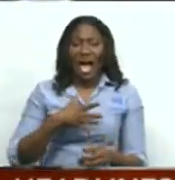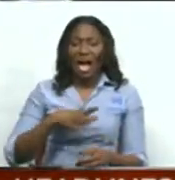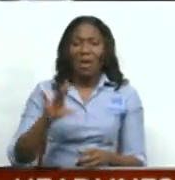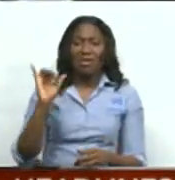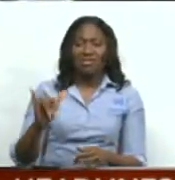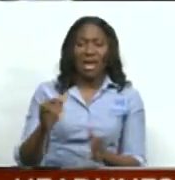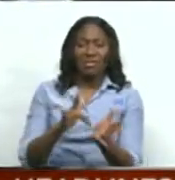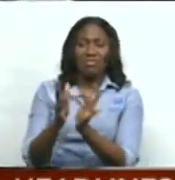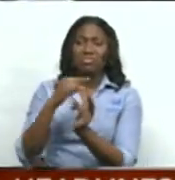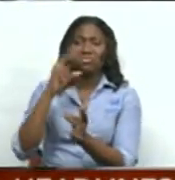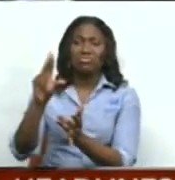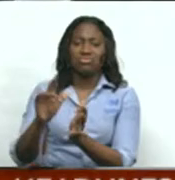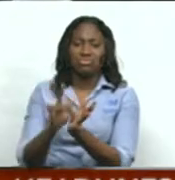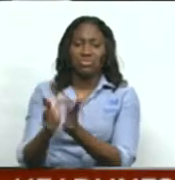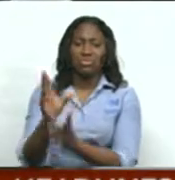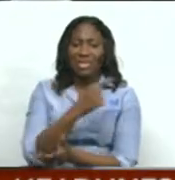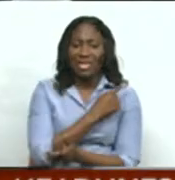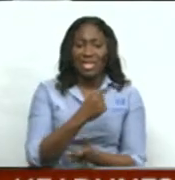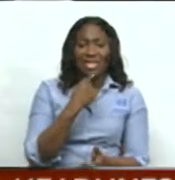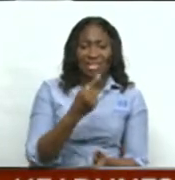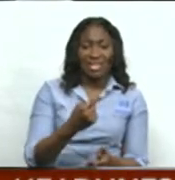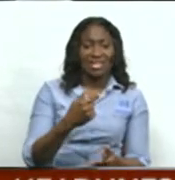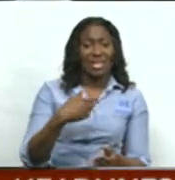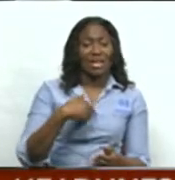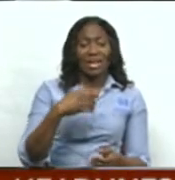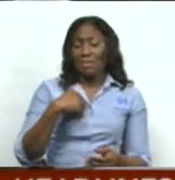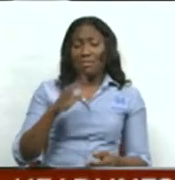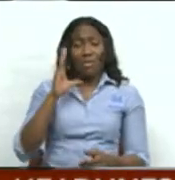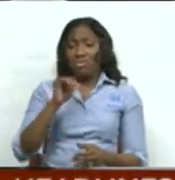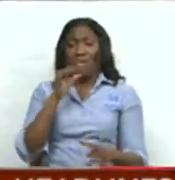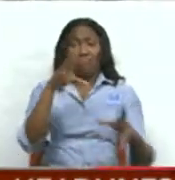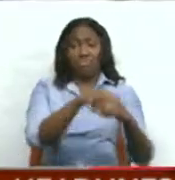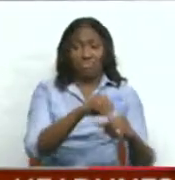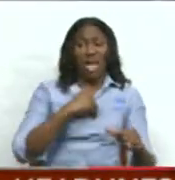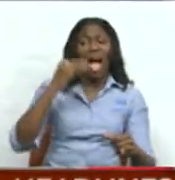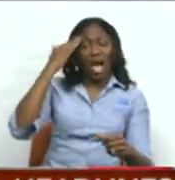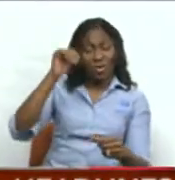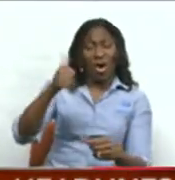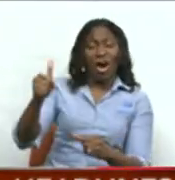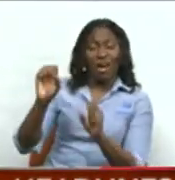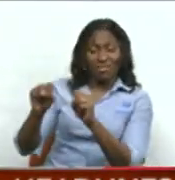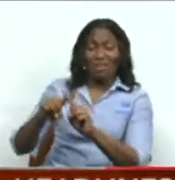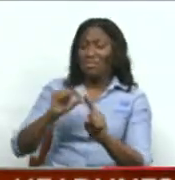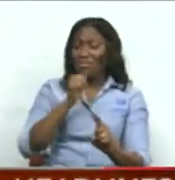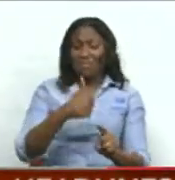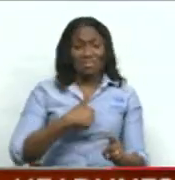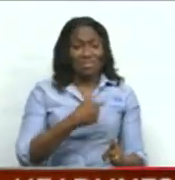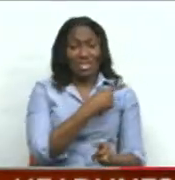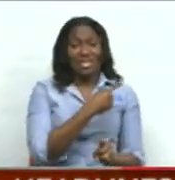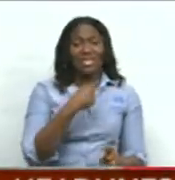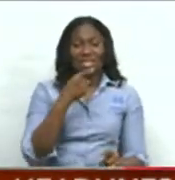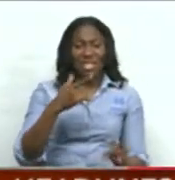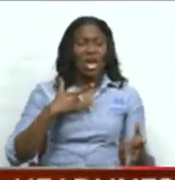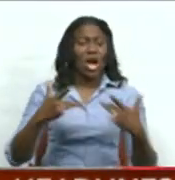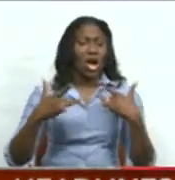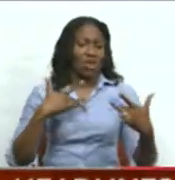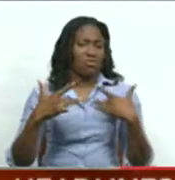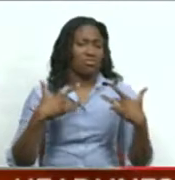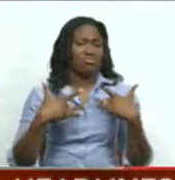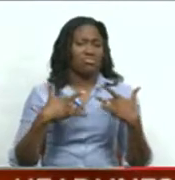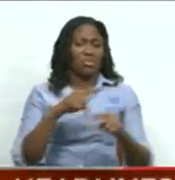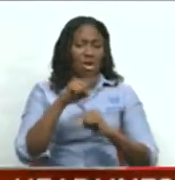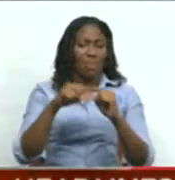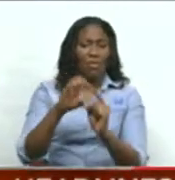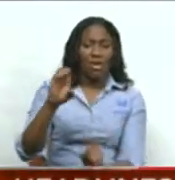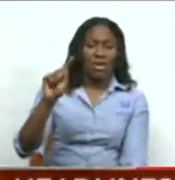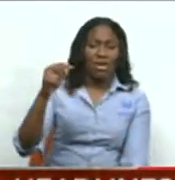Yeah. Then you need that. Think it as something like the market, so somewhere. So I don't want to bother. I know a few people might think about it. I myself would not even think about it. This raises some concerns ethically,